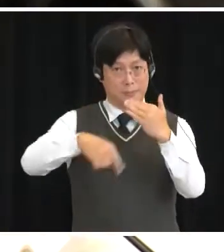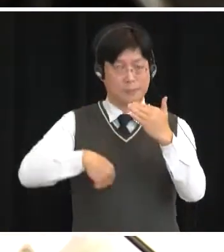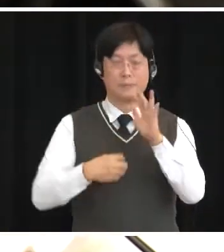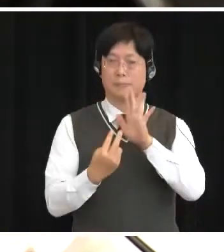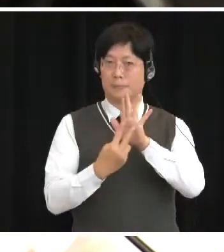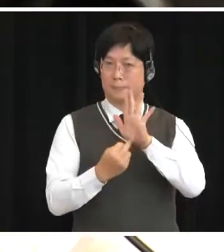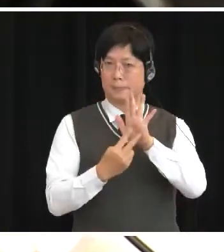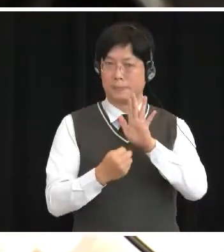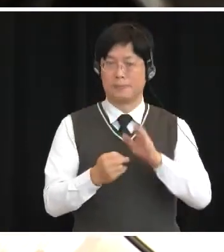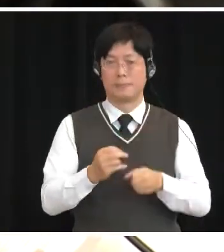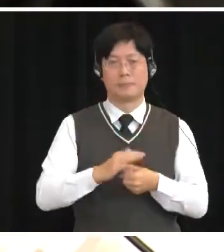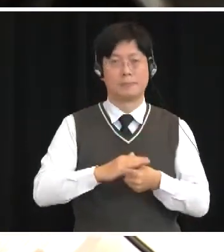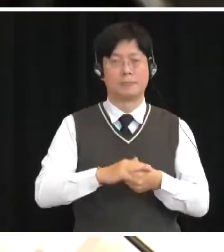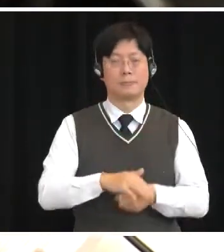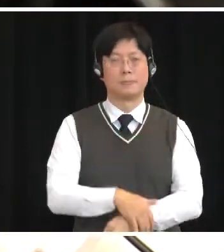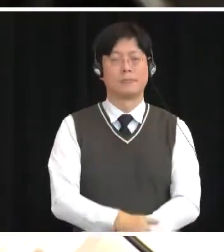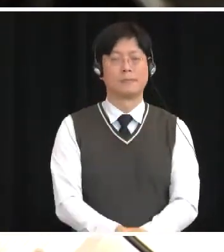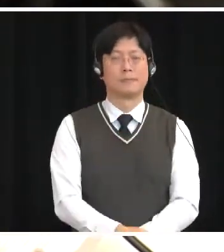Thank you for the question.